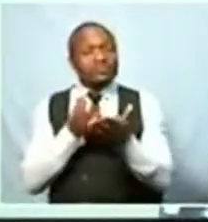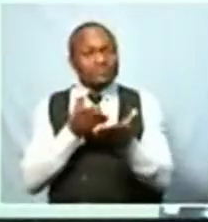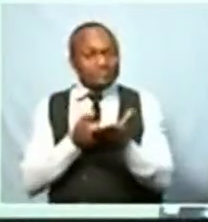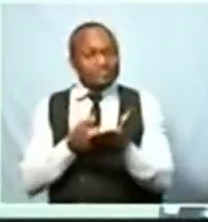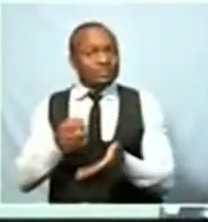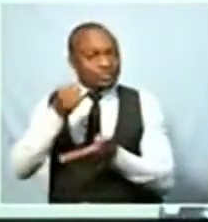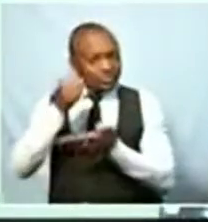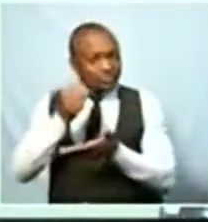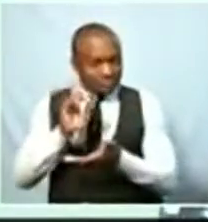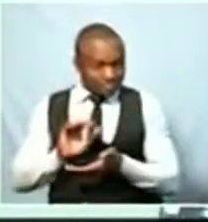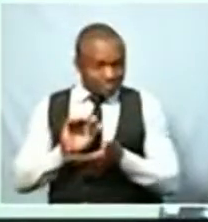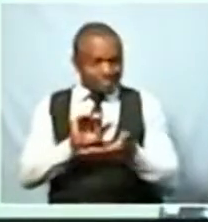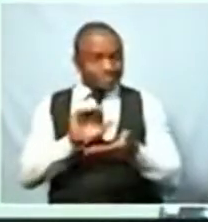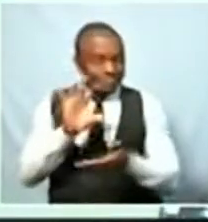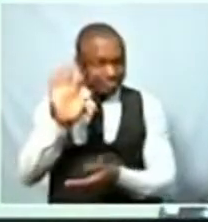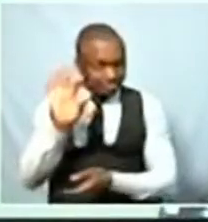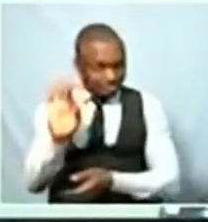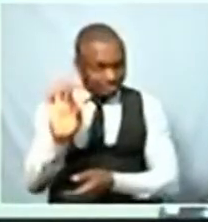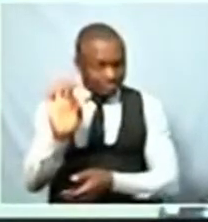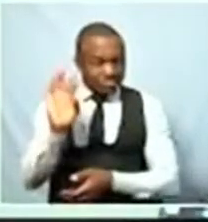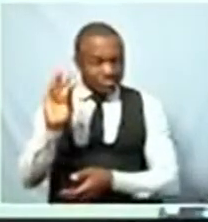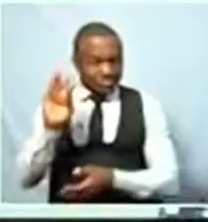a budget allocation of